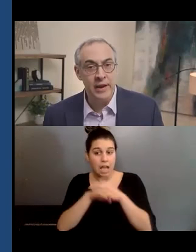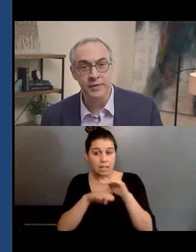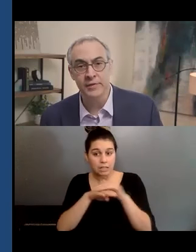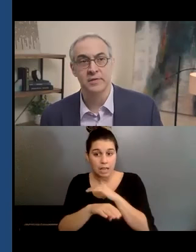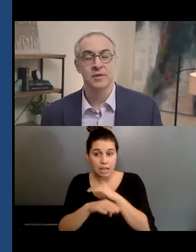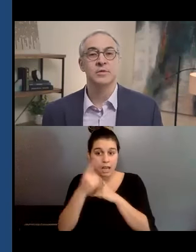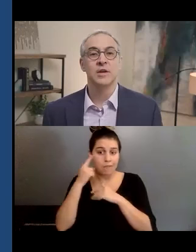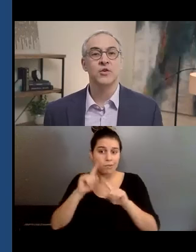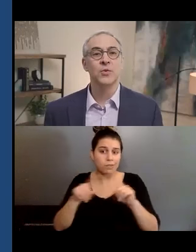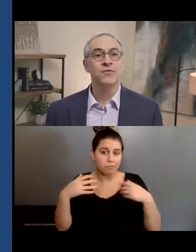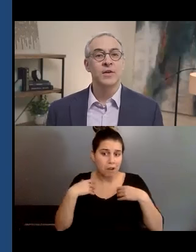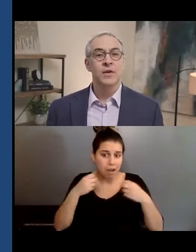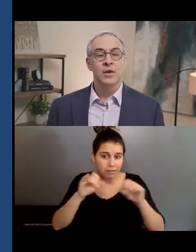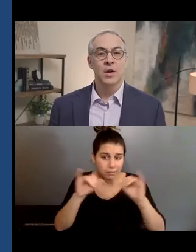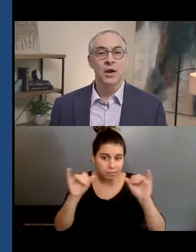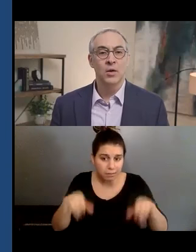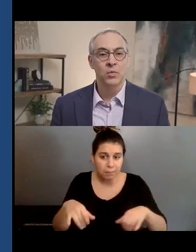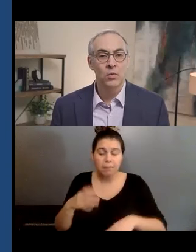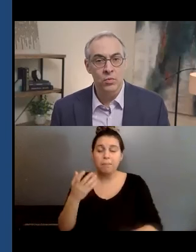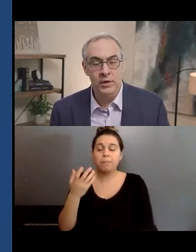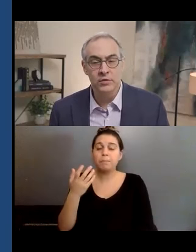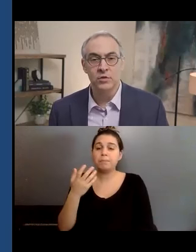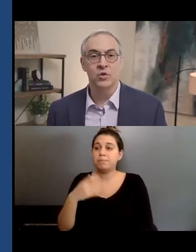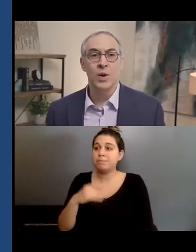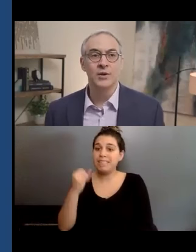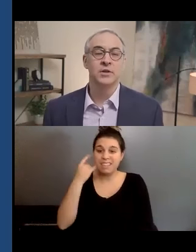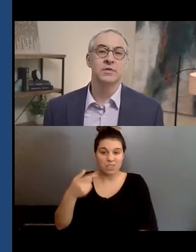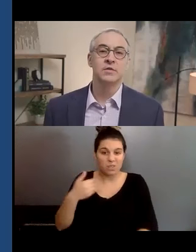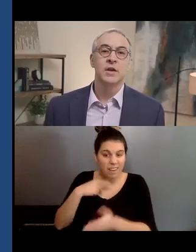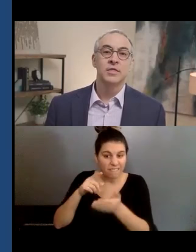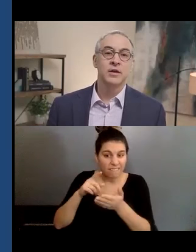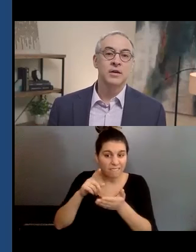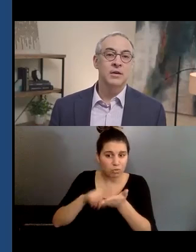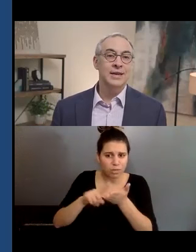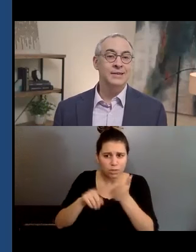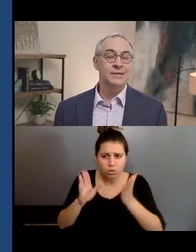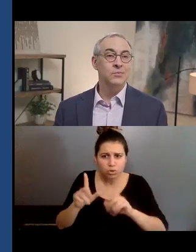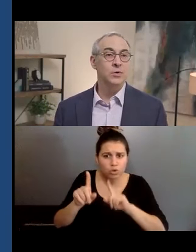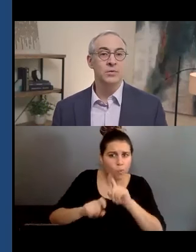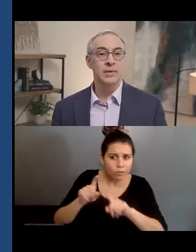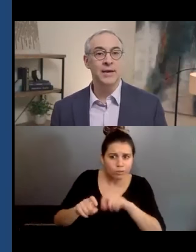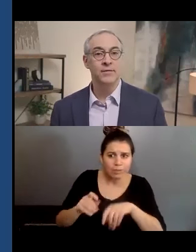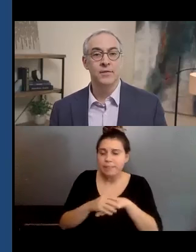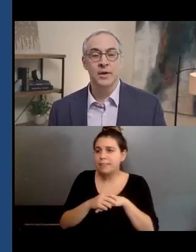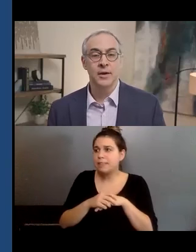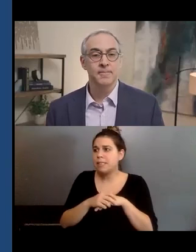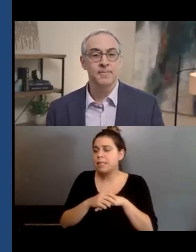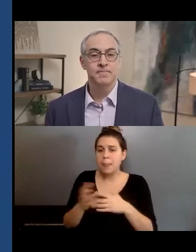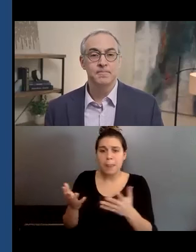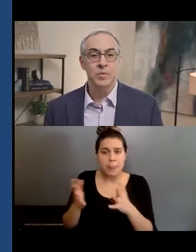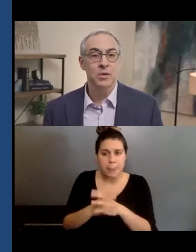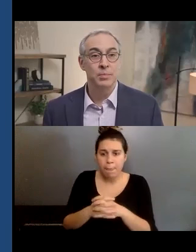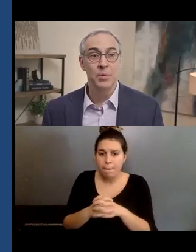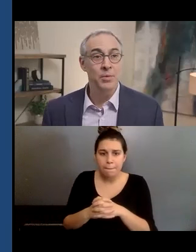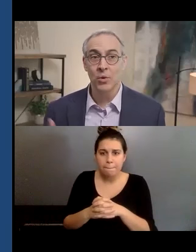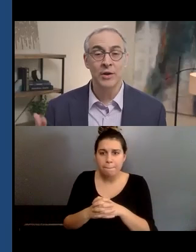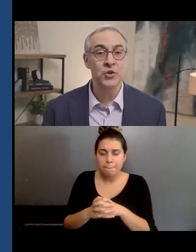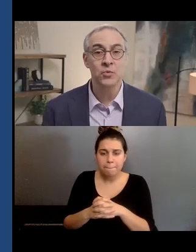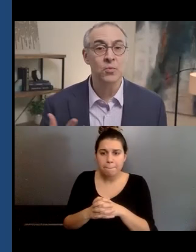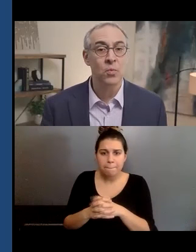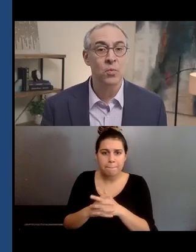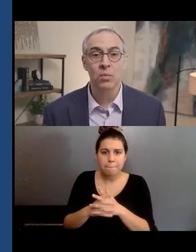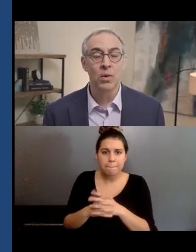different health systems. If you have research or questions, we have,